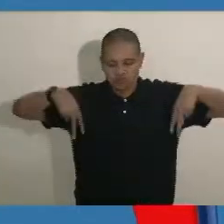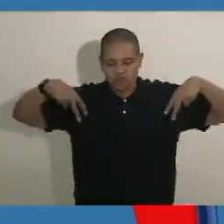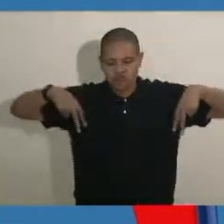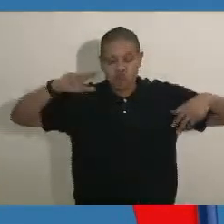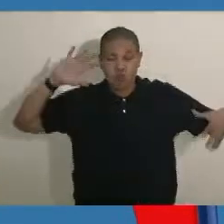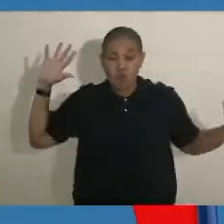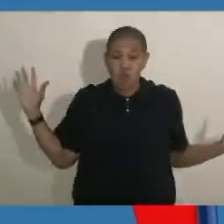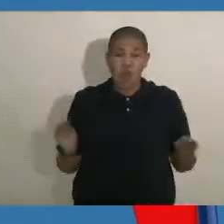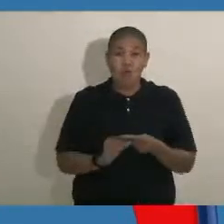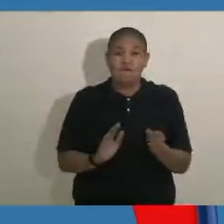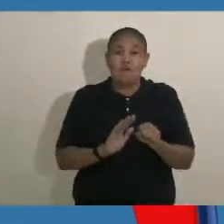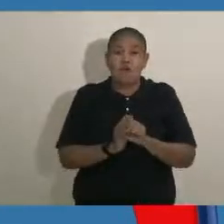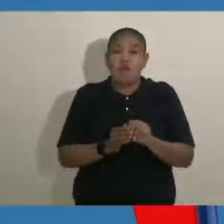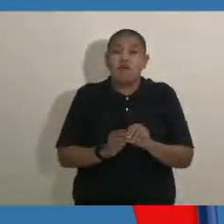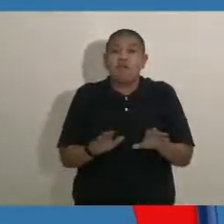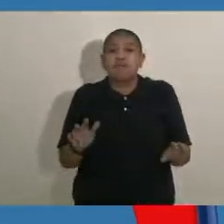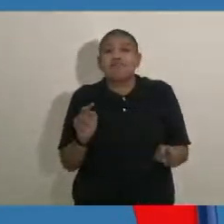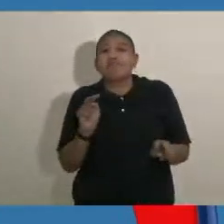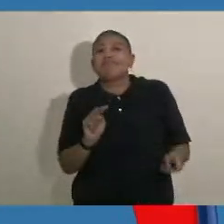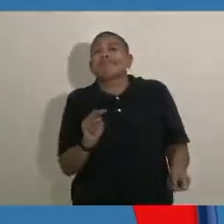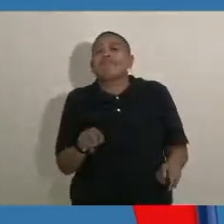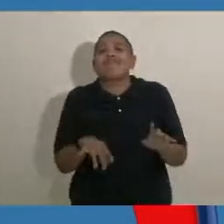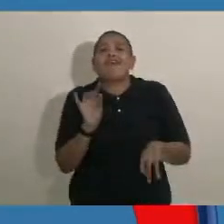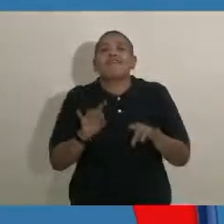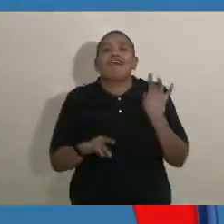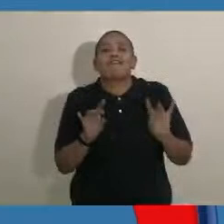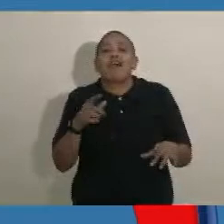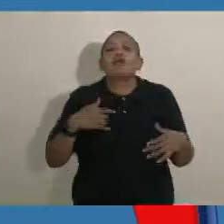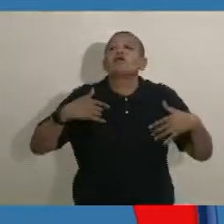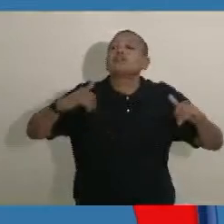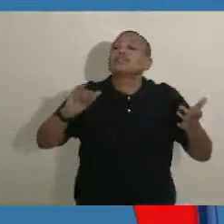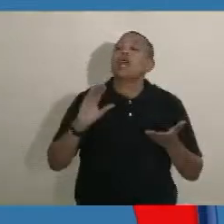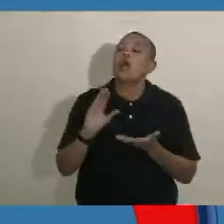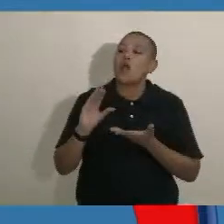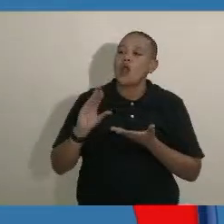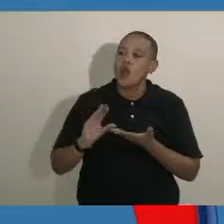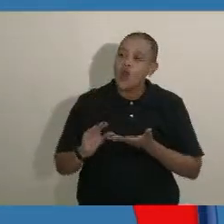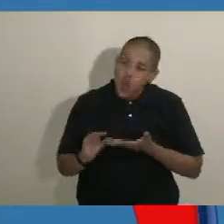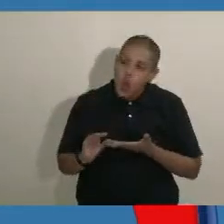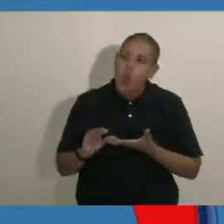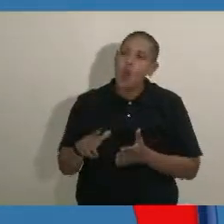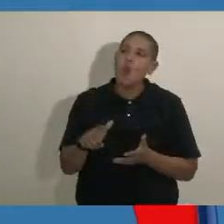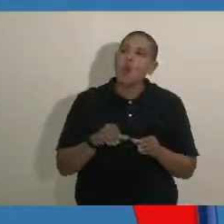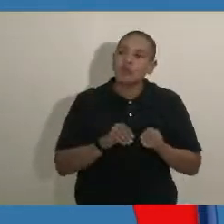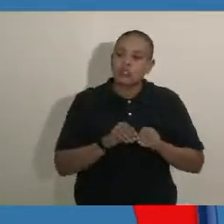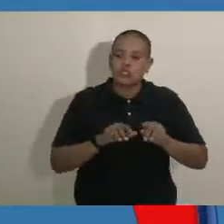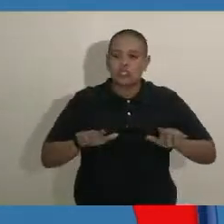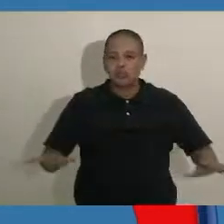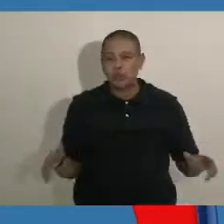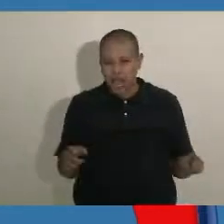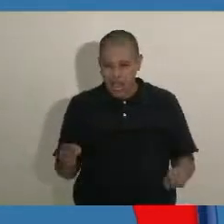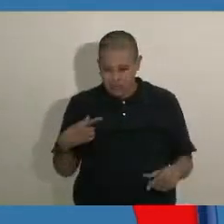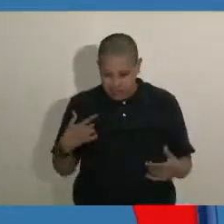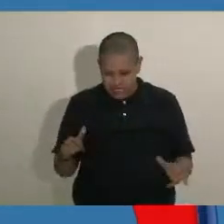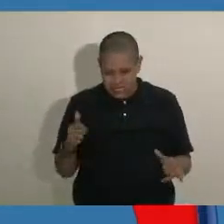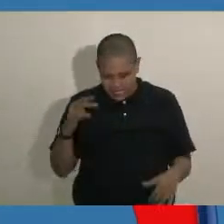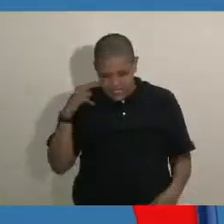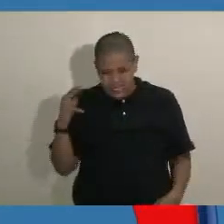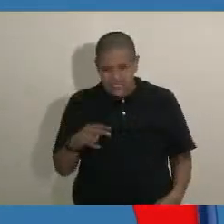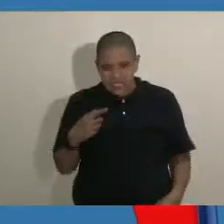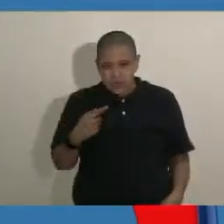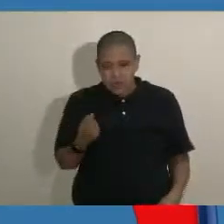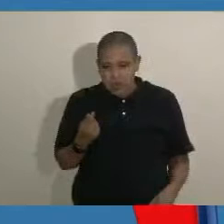overall COVID-19 indicators, we are still at a low level of geographical spread, but you see that we are edging